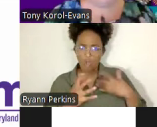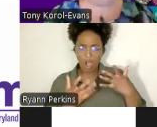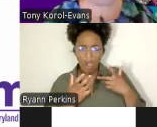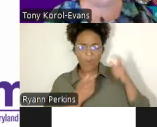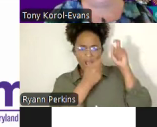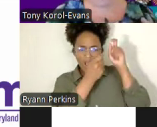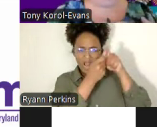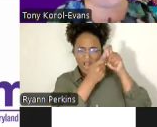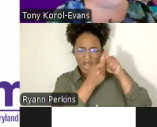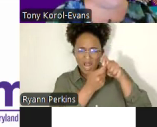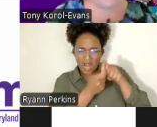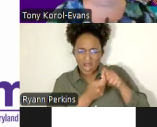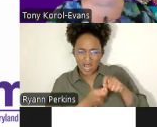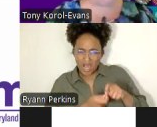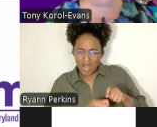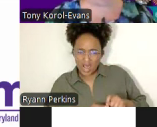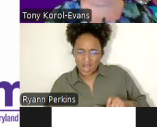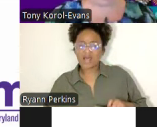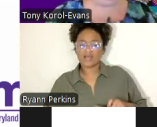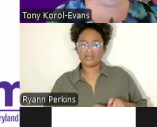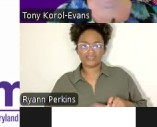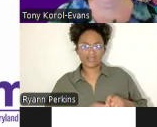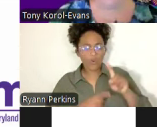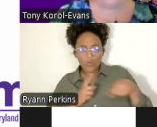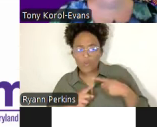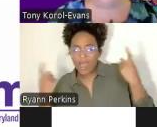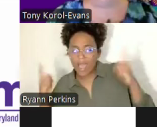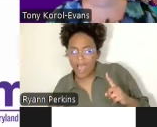person was. I want to know when it happened. I want to know